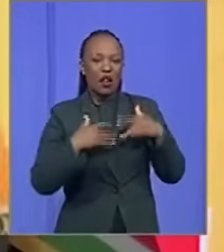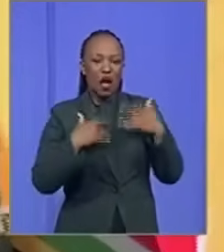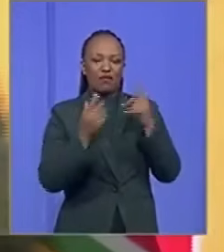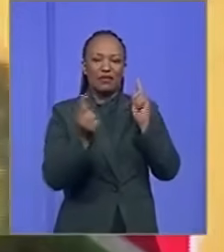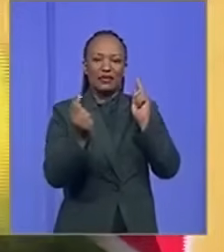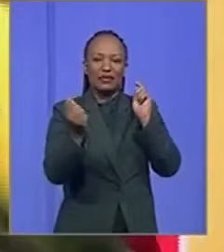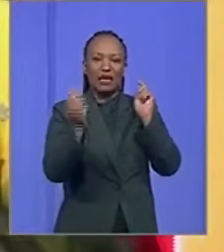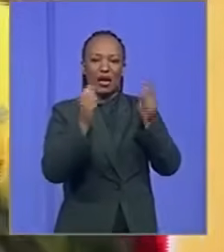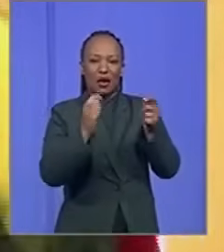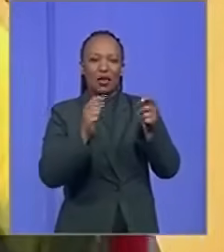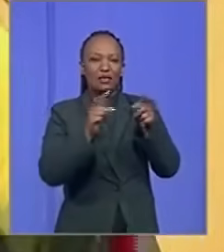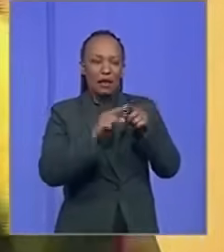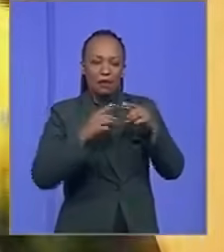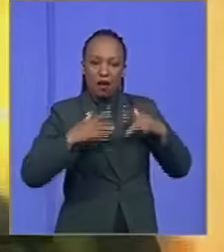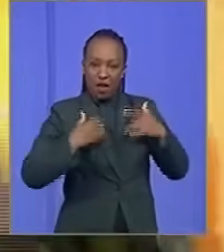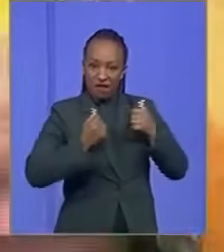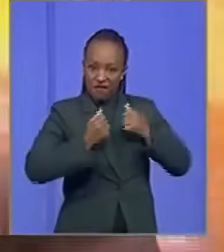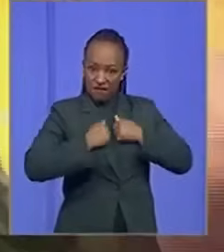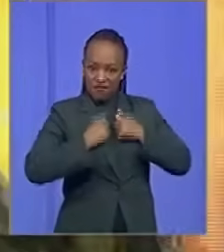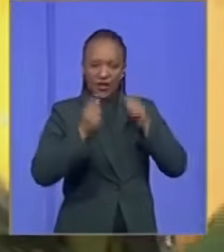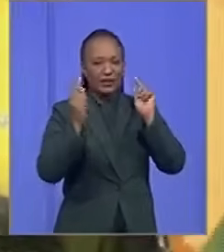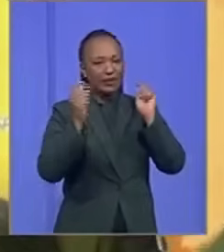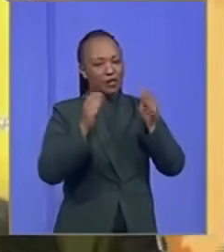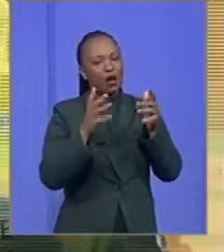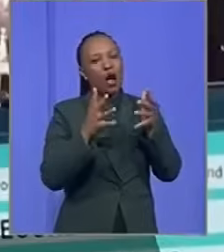motho tseka e tshintshile bophelo ba ka haholo.